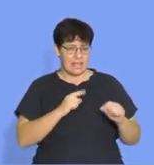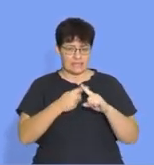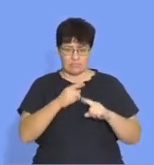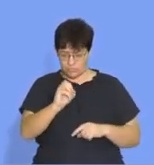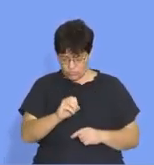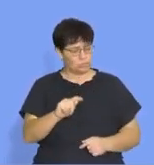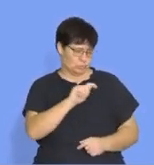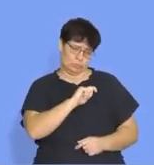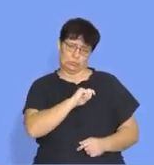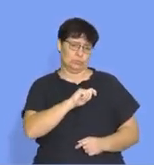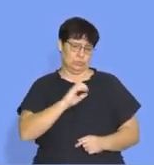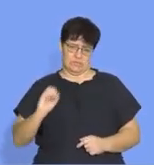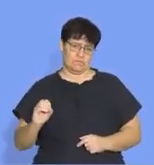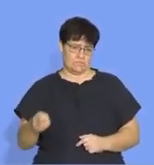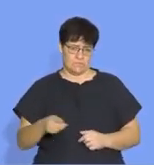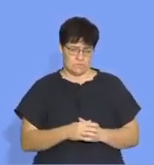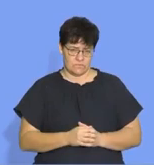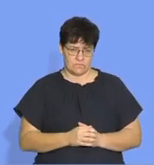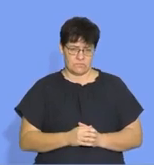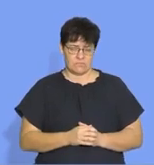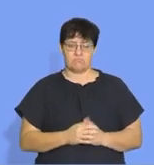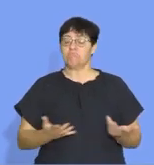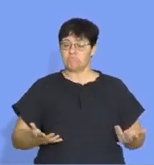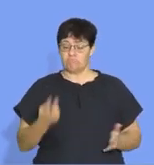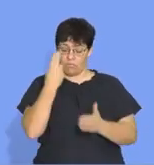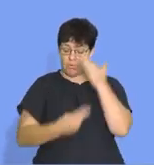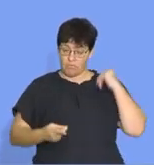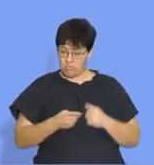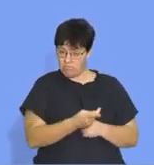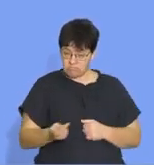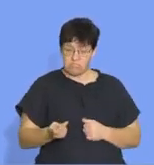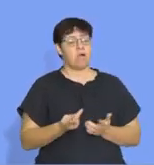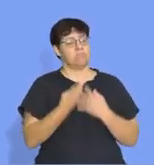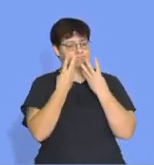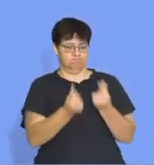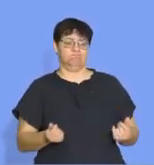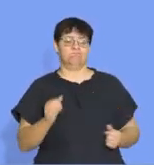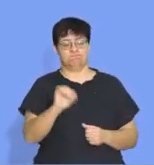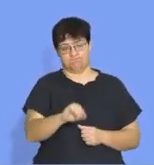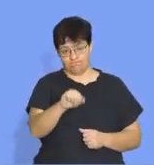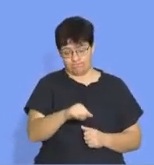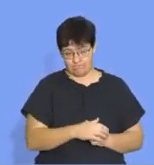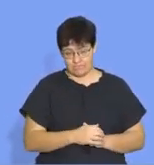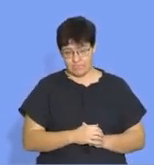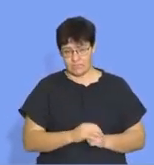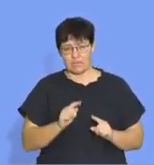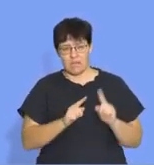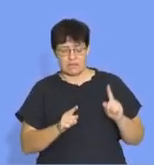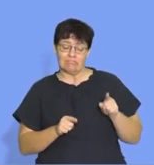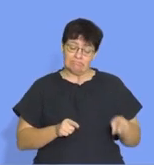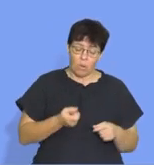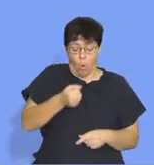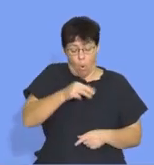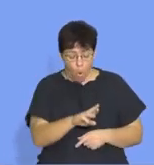is definitely zero. So that's why both of them will then be solutions. But it is an or